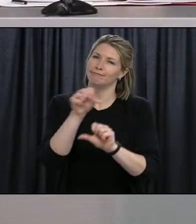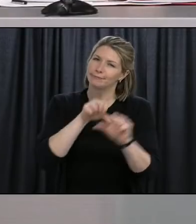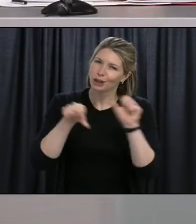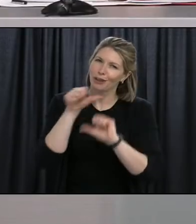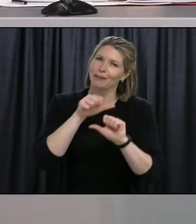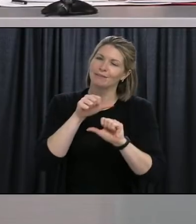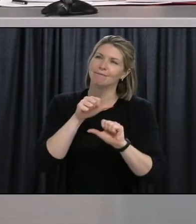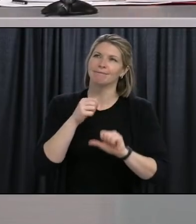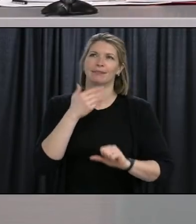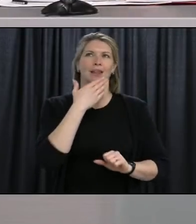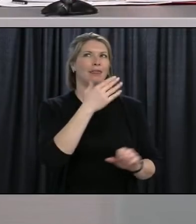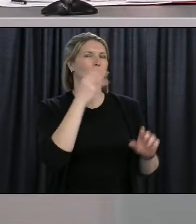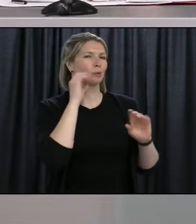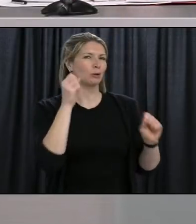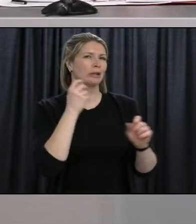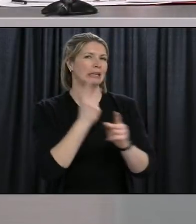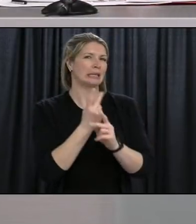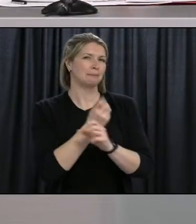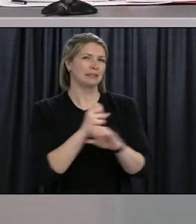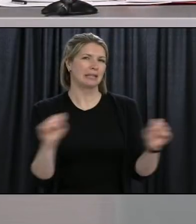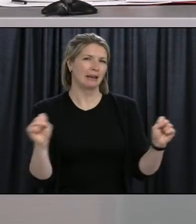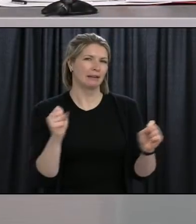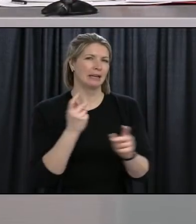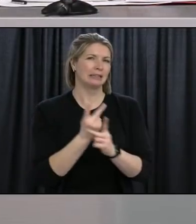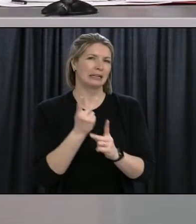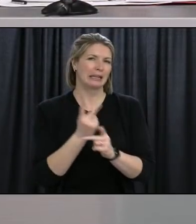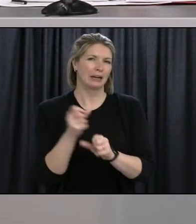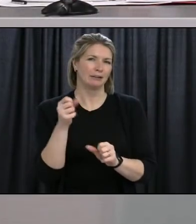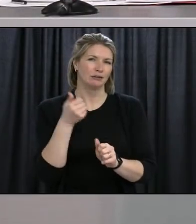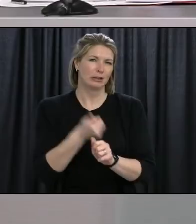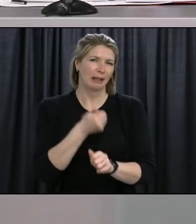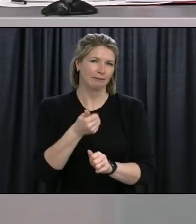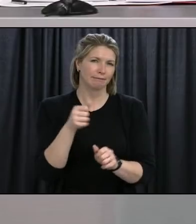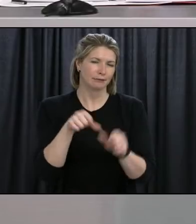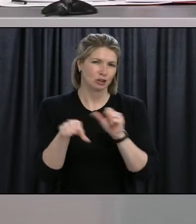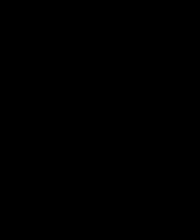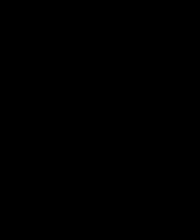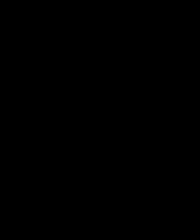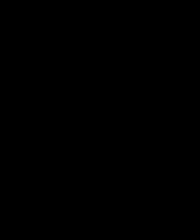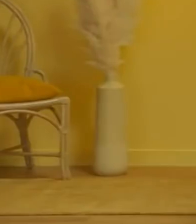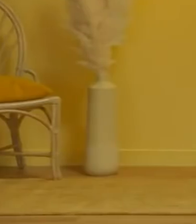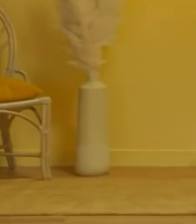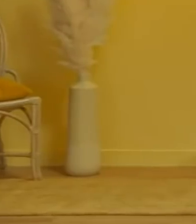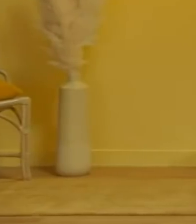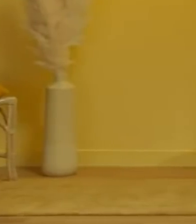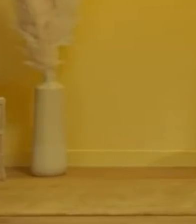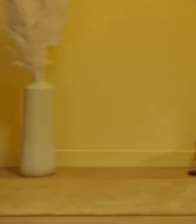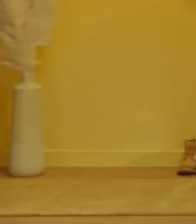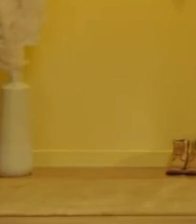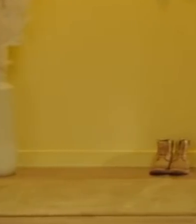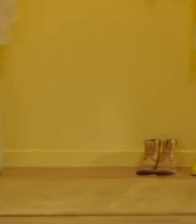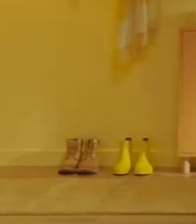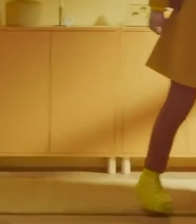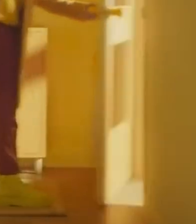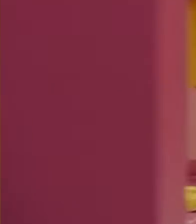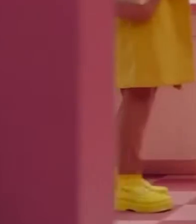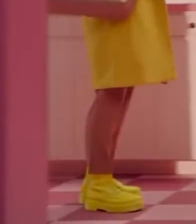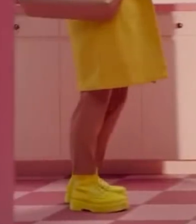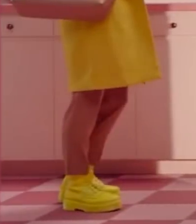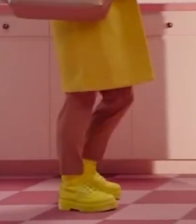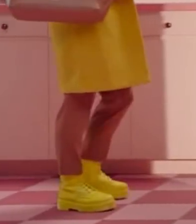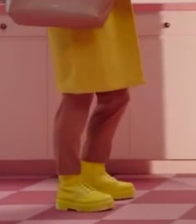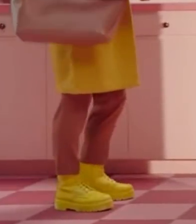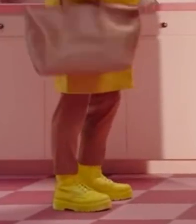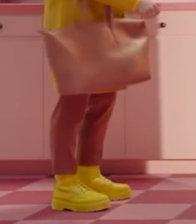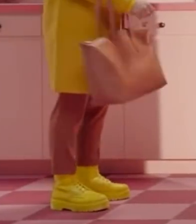Thank you, Premier. Stay safe, everyone. Take care of yourselves and each other, and enjoy the rest of your day. This is Jan. Jan sometimes